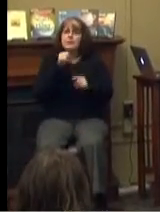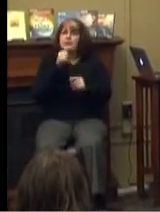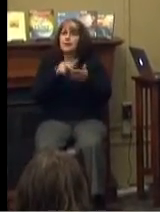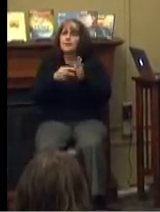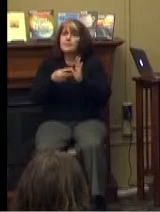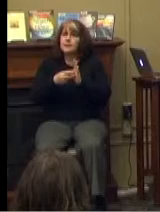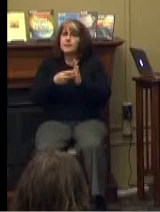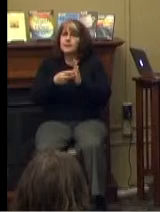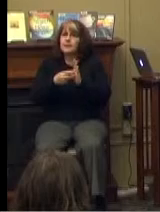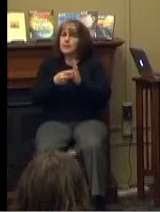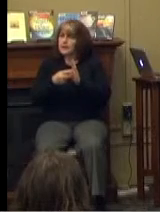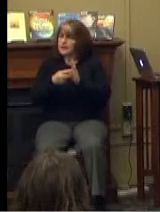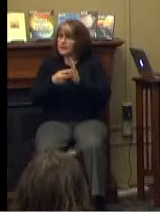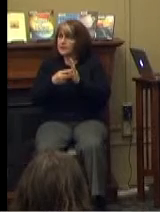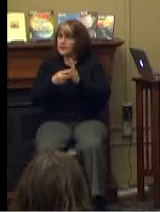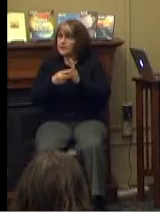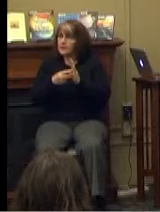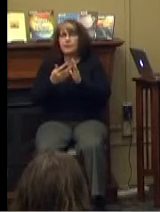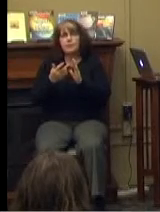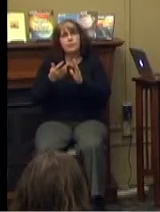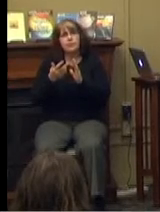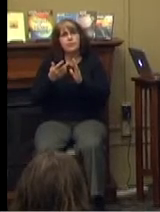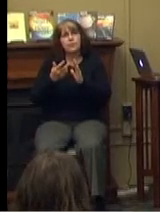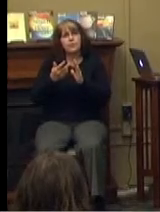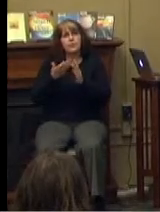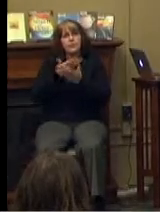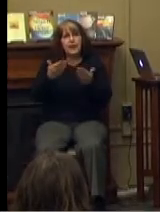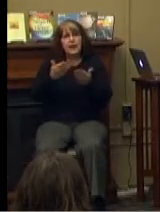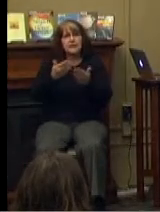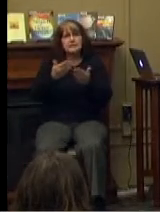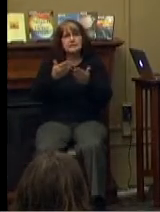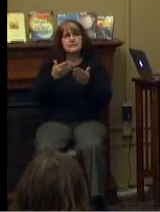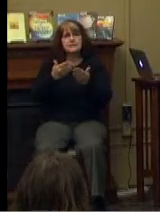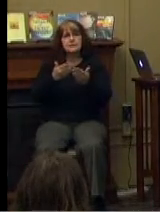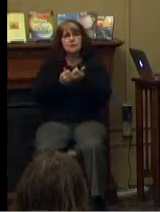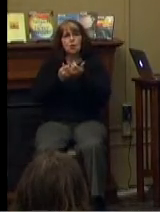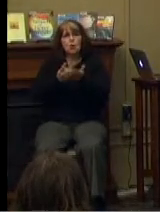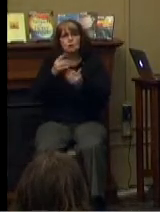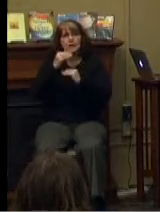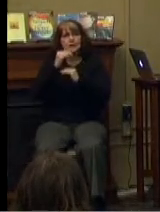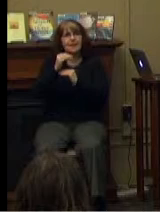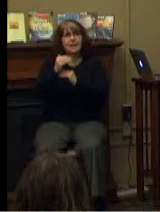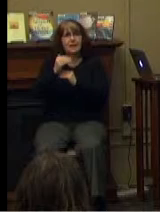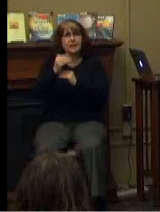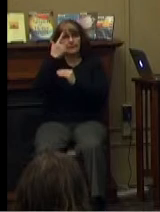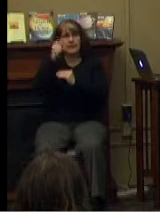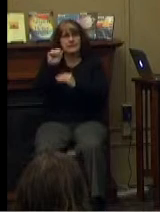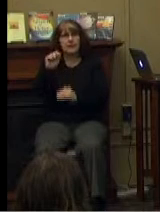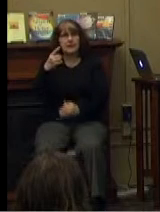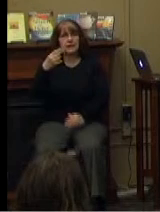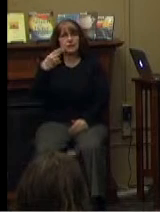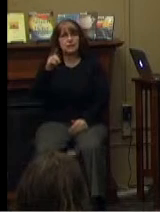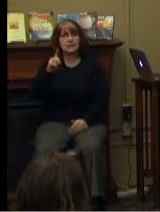you, the things that limit you as a result of your ADHD are the same with